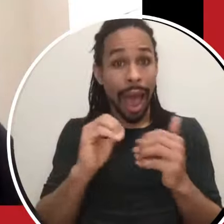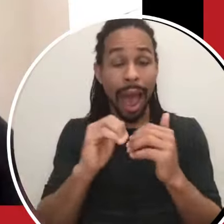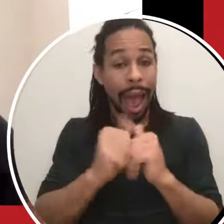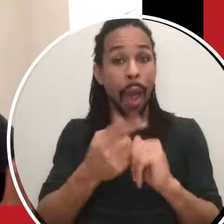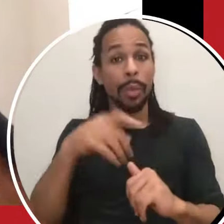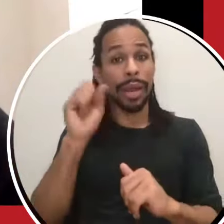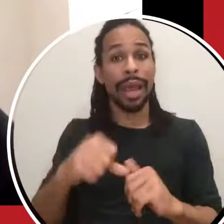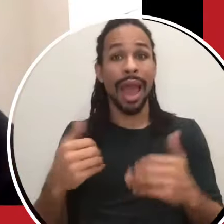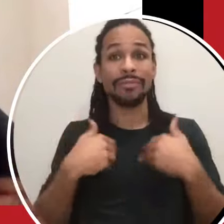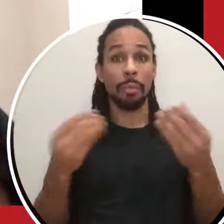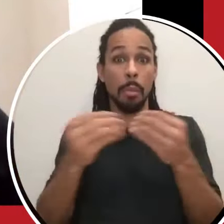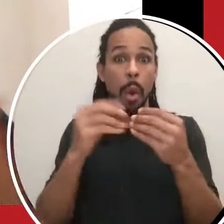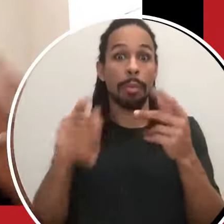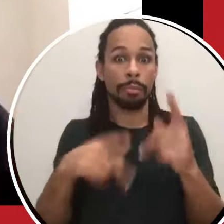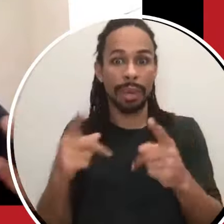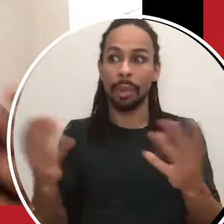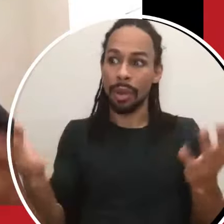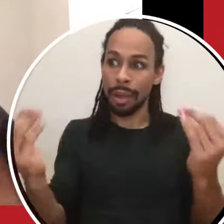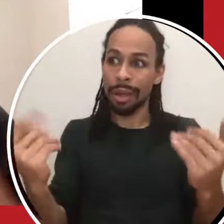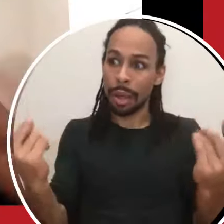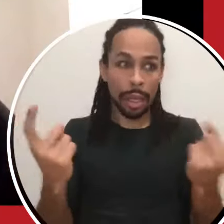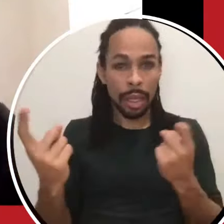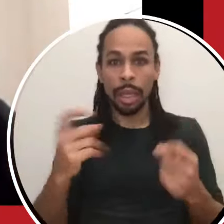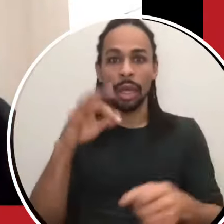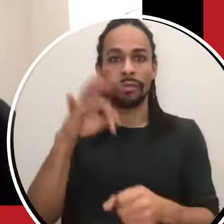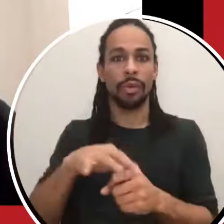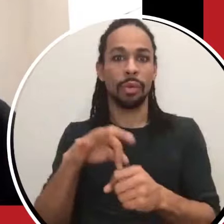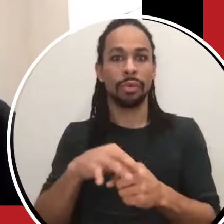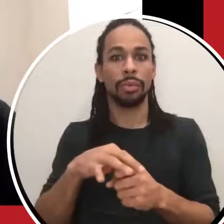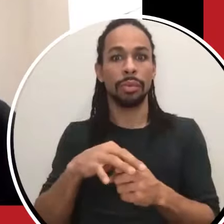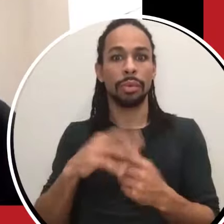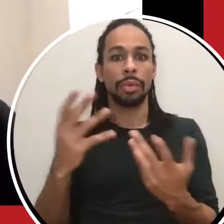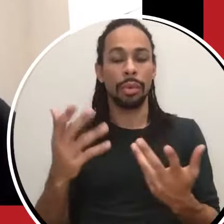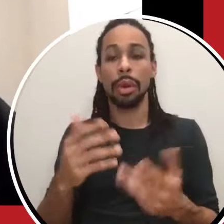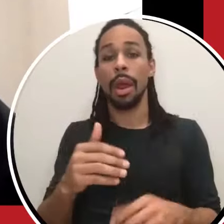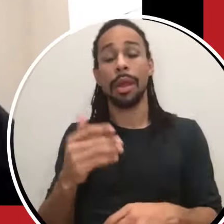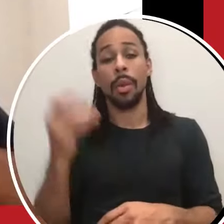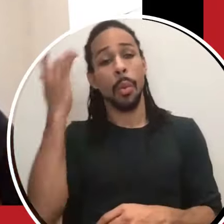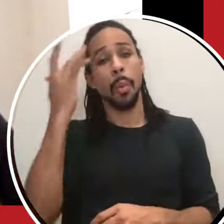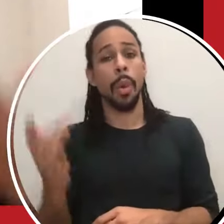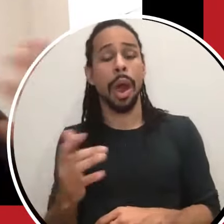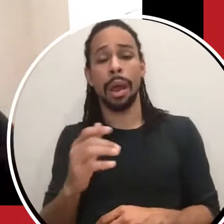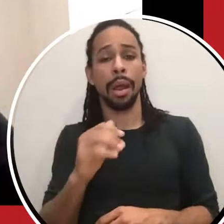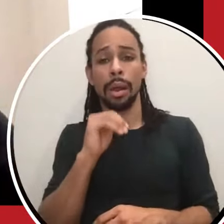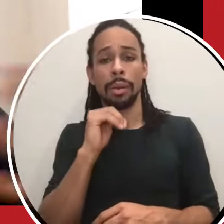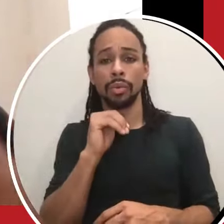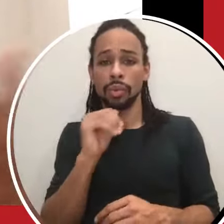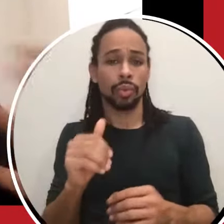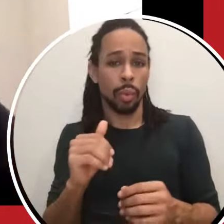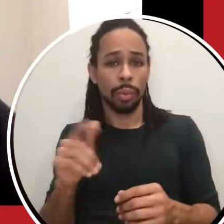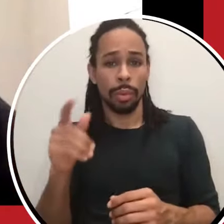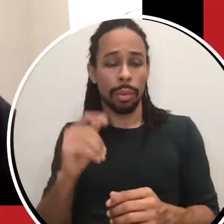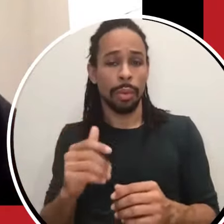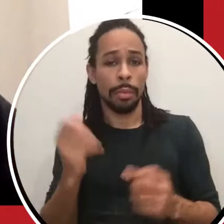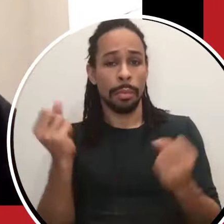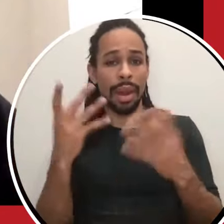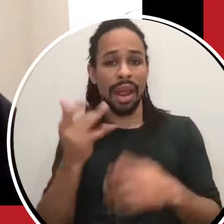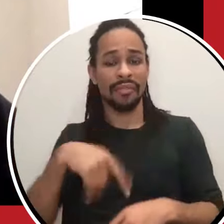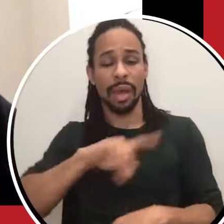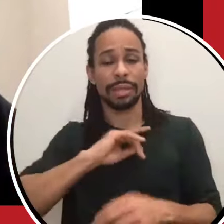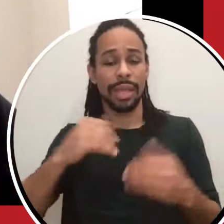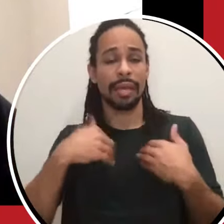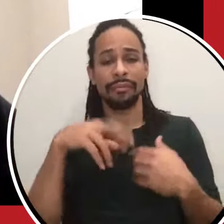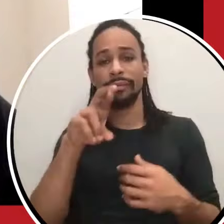structurally, right? Like, why aren't more of us able to vote with ranked choice voting like everywhere else, right? Like, why were there so many contradictions